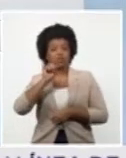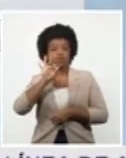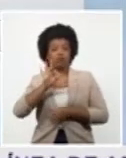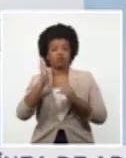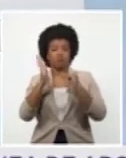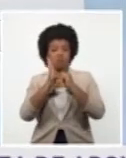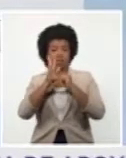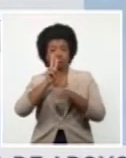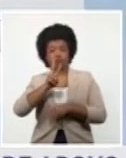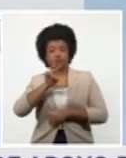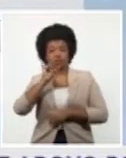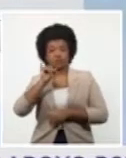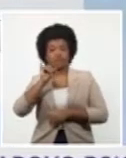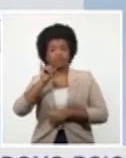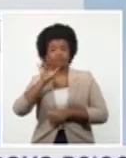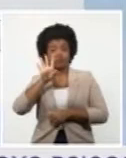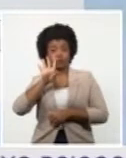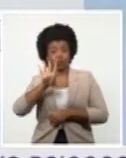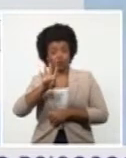Yesterday,